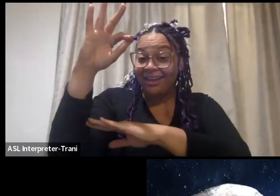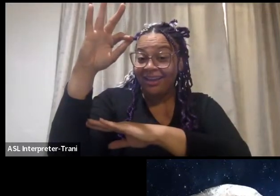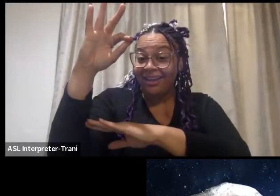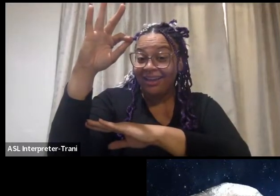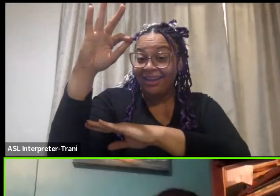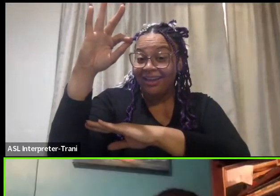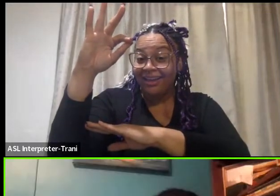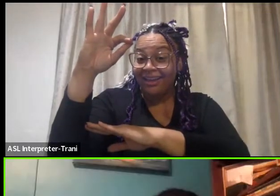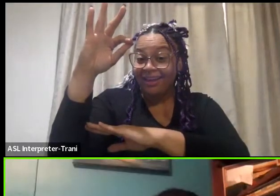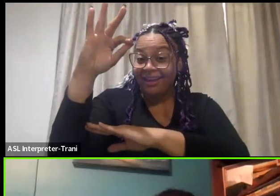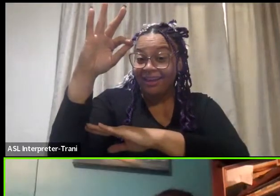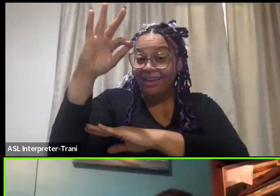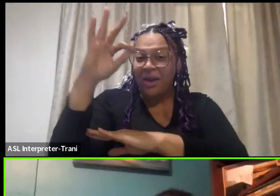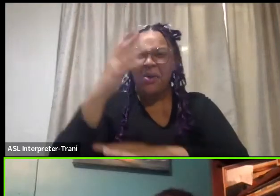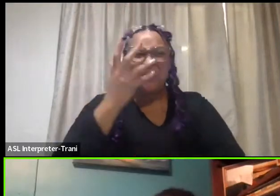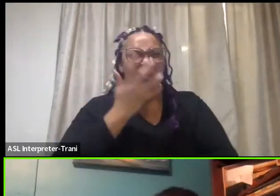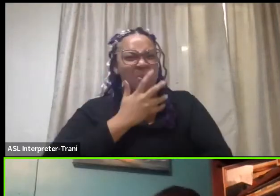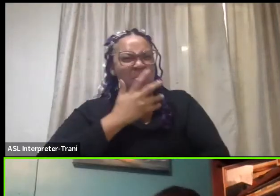Wow.